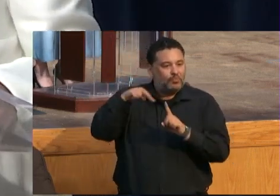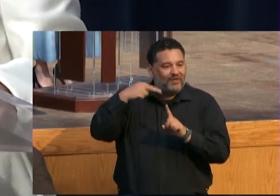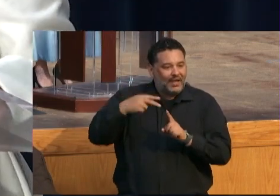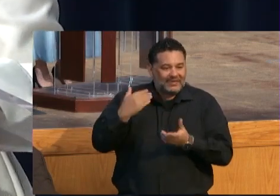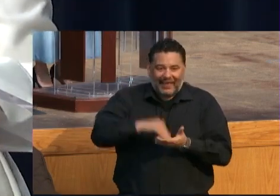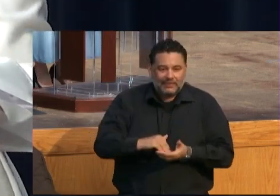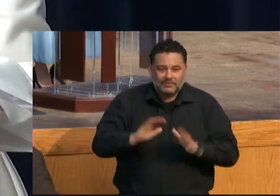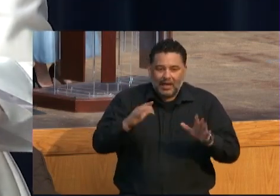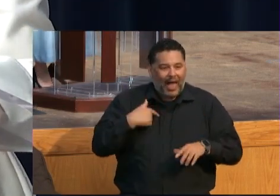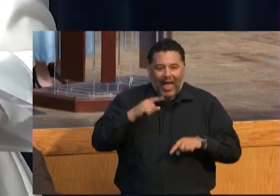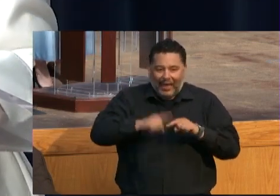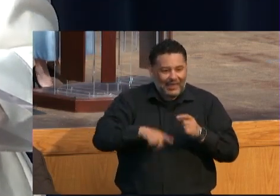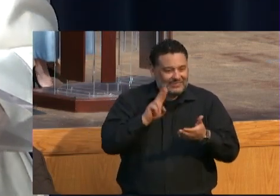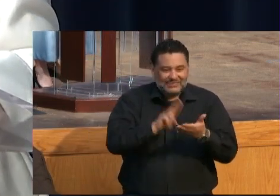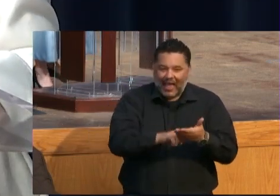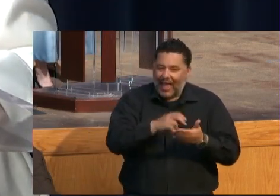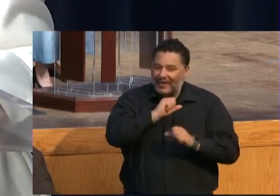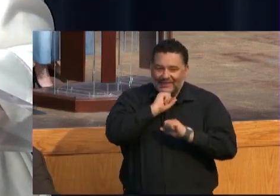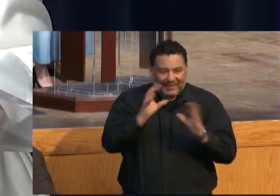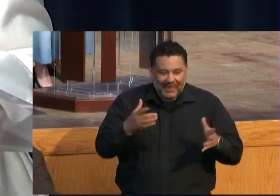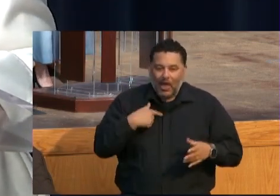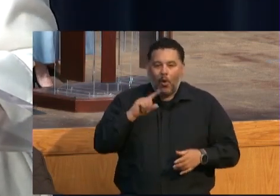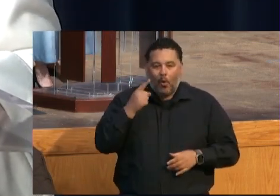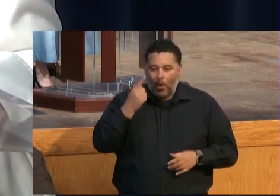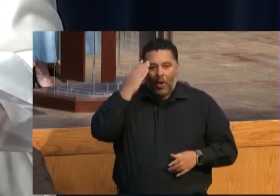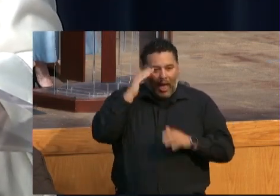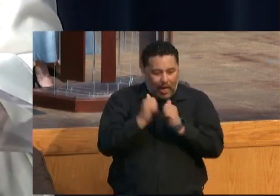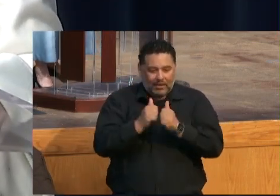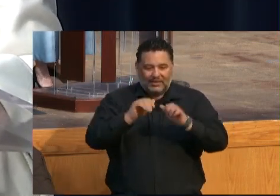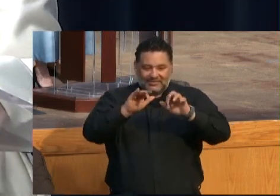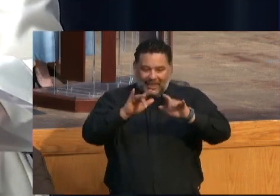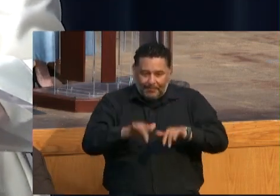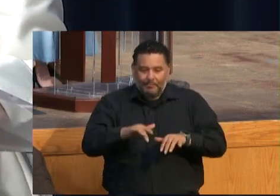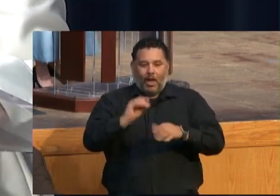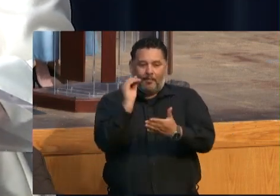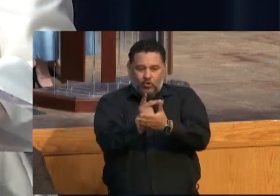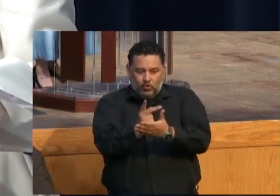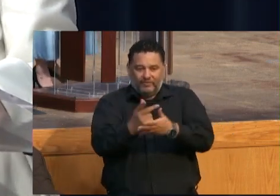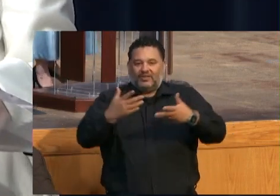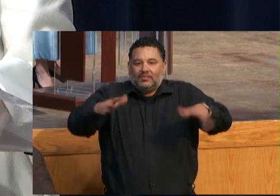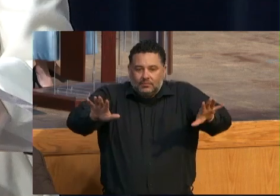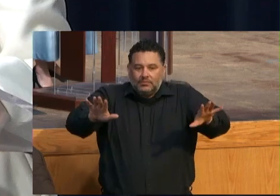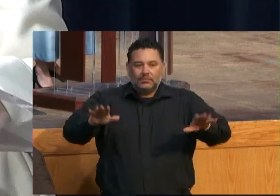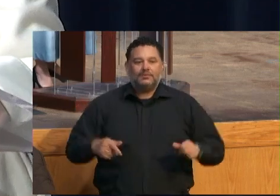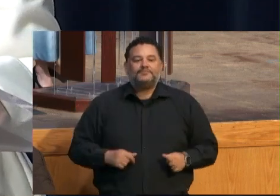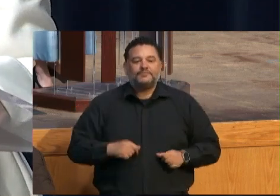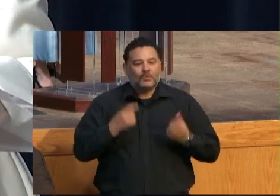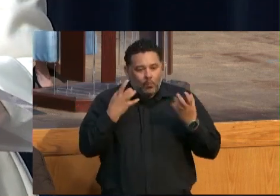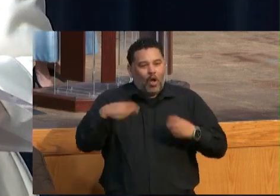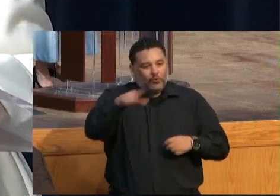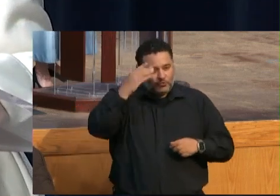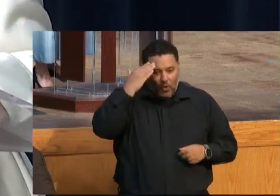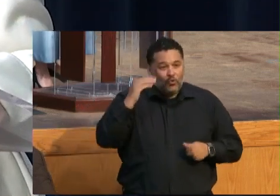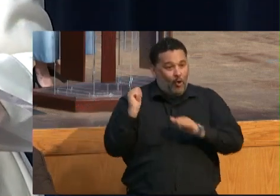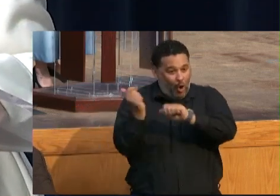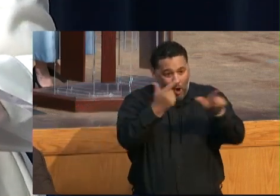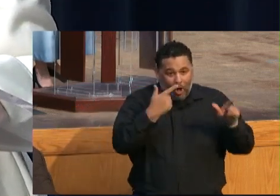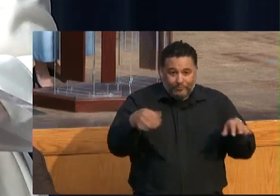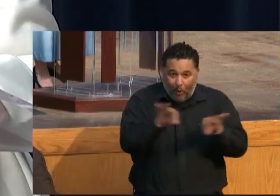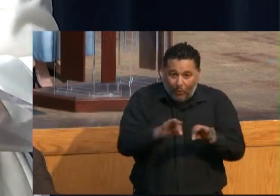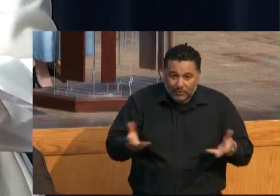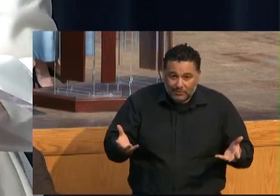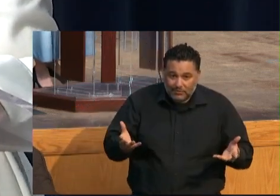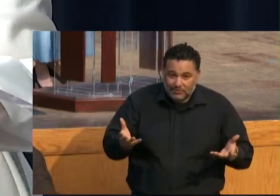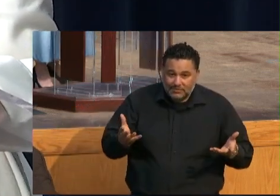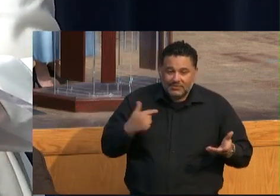sign anything. I can only type approved. So I just wanted you to know that all of you are important and that I